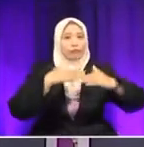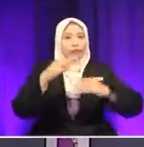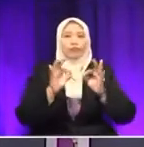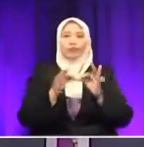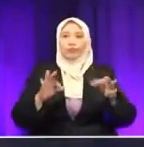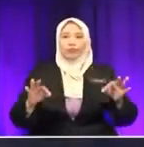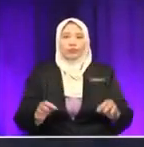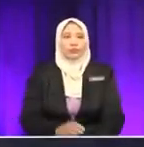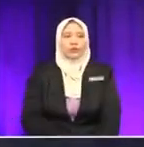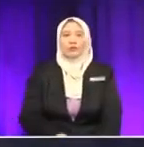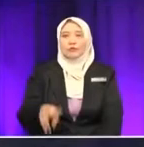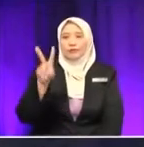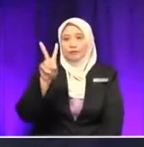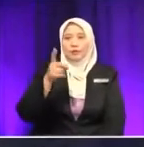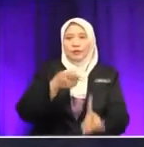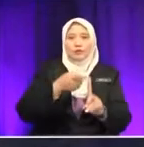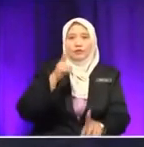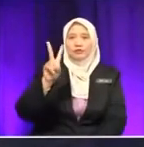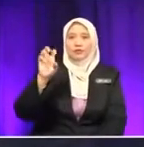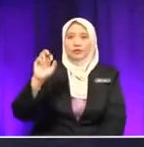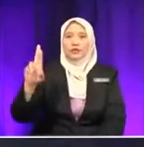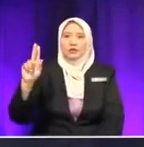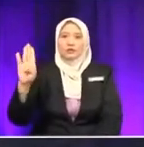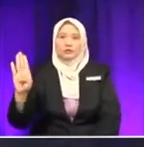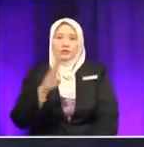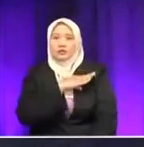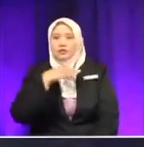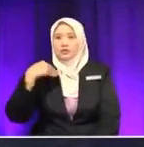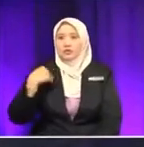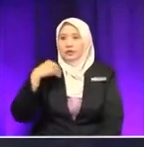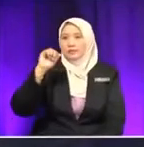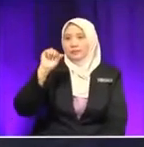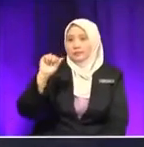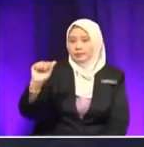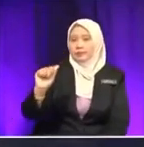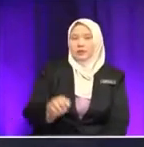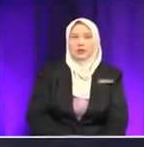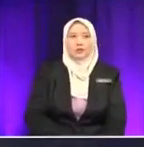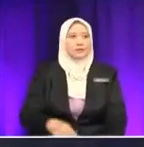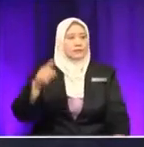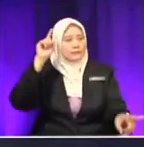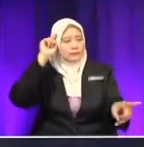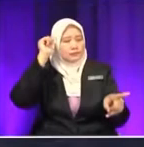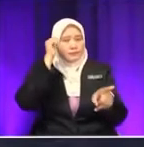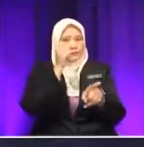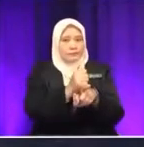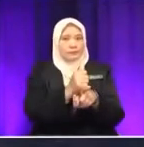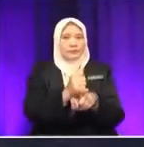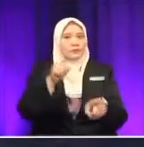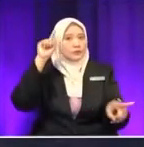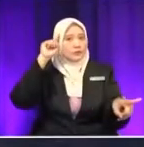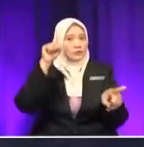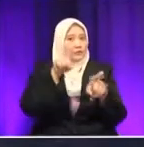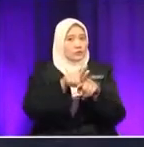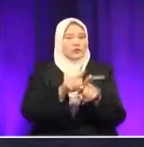stands for verb, right? Verb. A is for agreement. Okay. So you don't bring essays in here, you bring keywords. Okay. Because